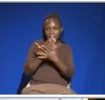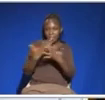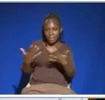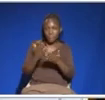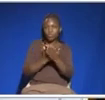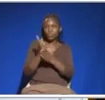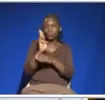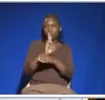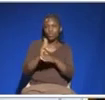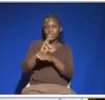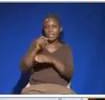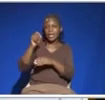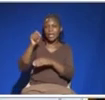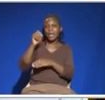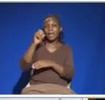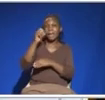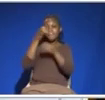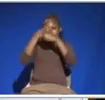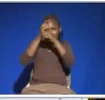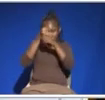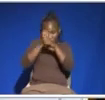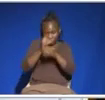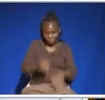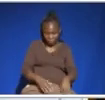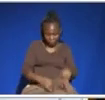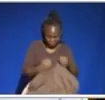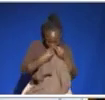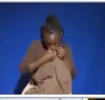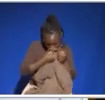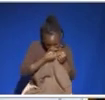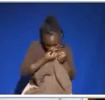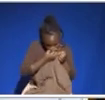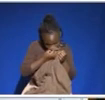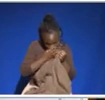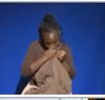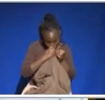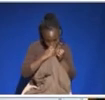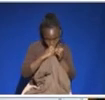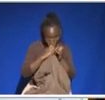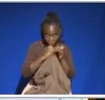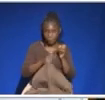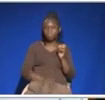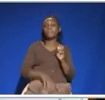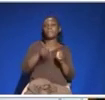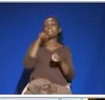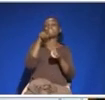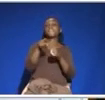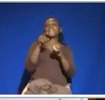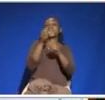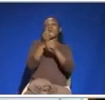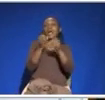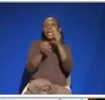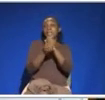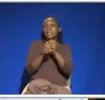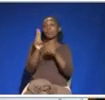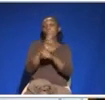use of an electron microscope. So these organisms are microscopic in that